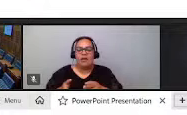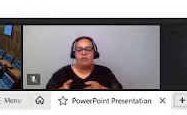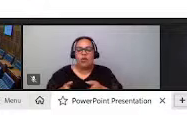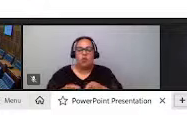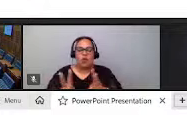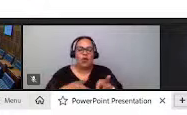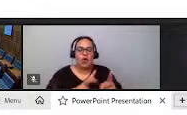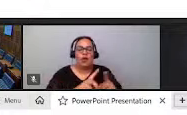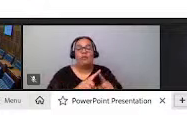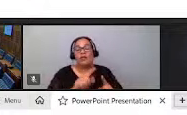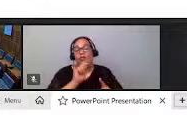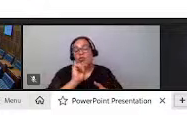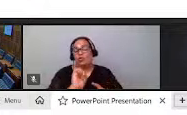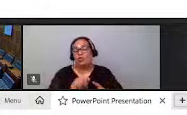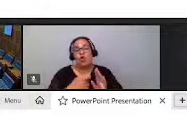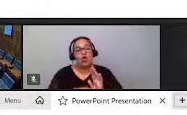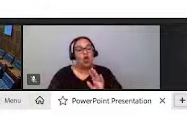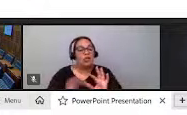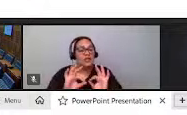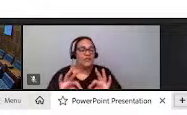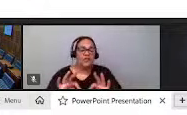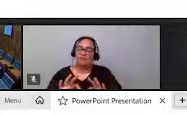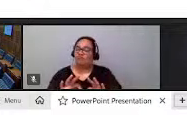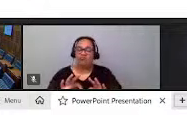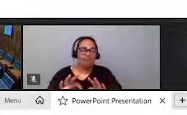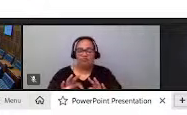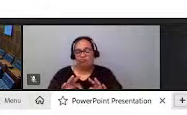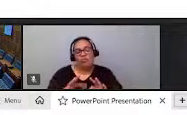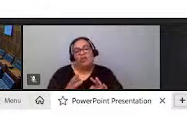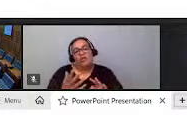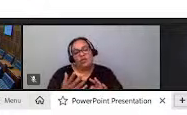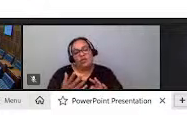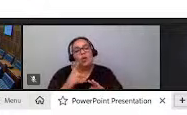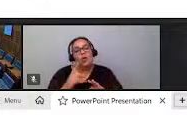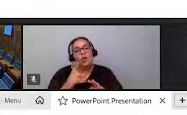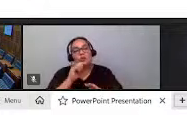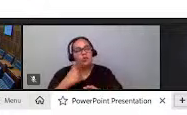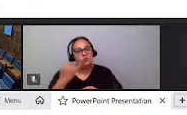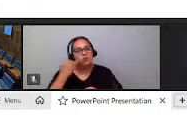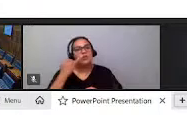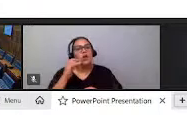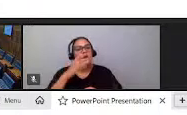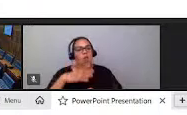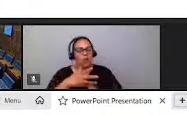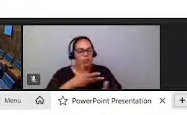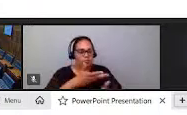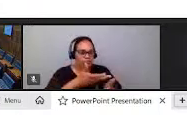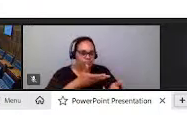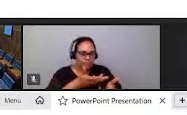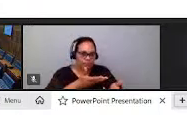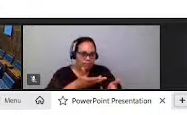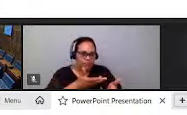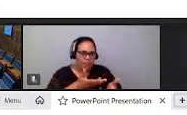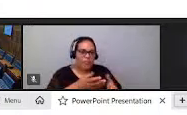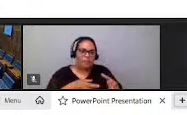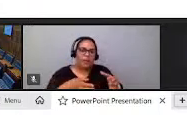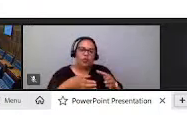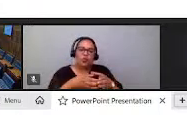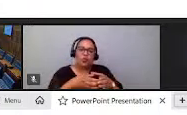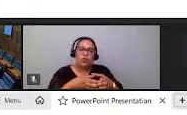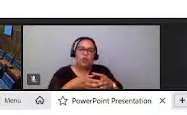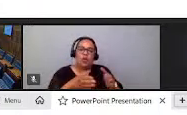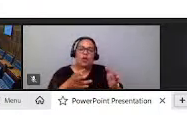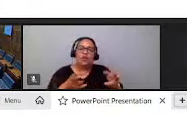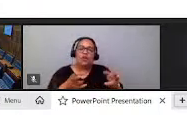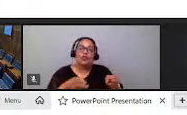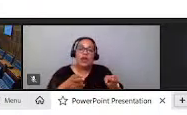which are not really uh cost effective uh so the intention is to consolidate the small trains into